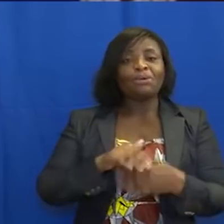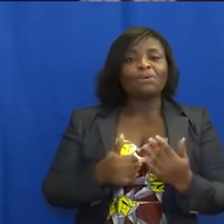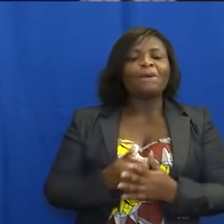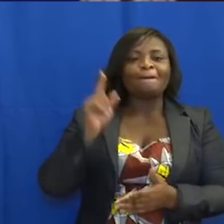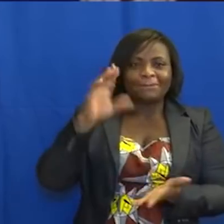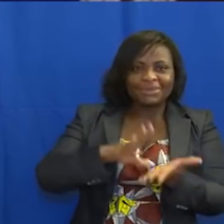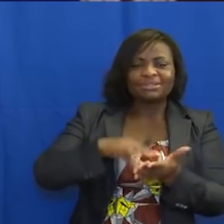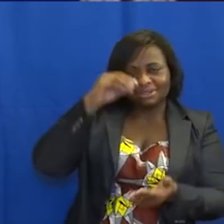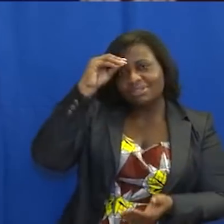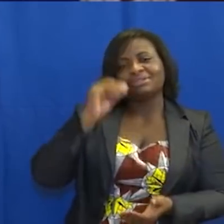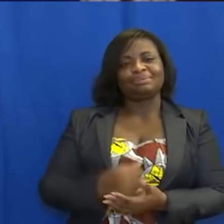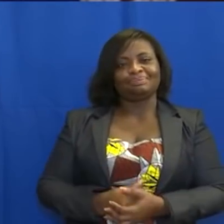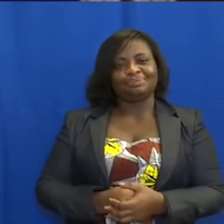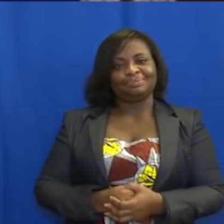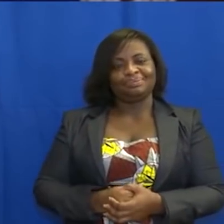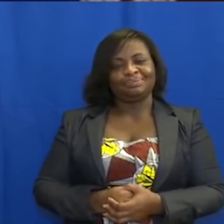nyinaa ɛbɛsua adeɛ.